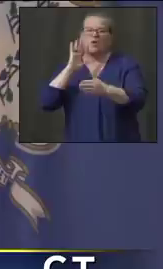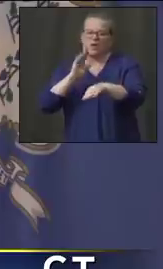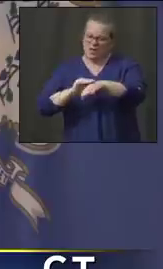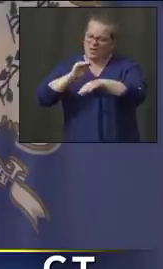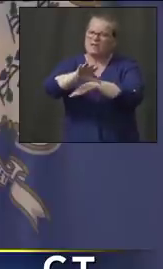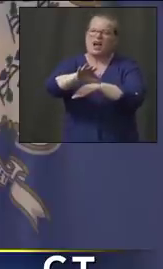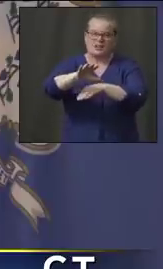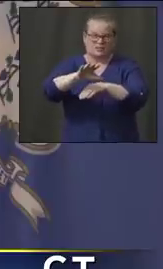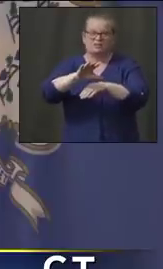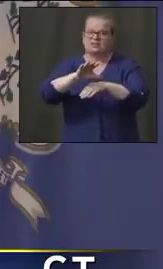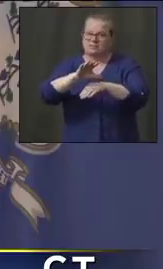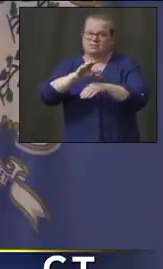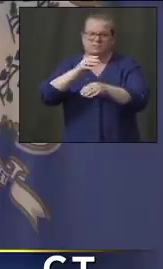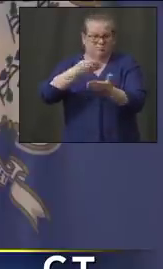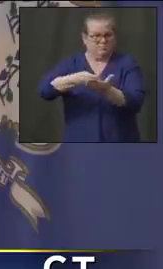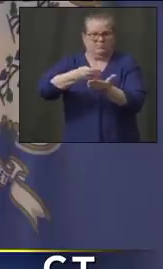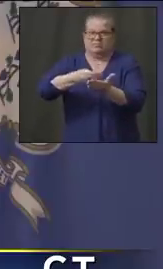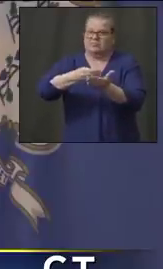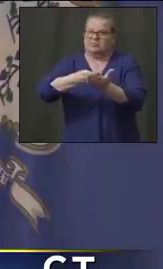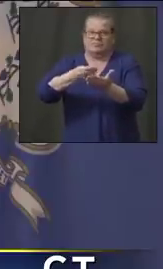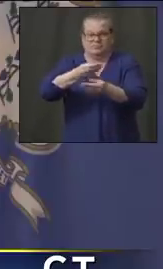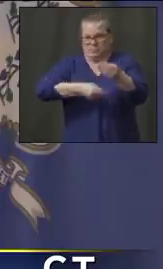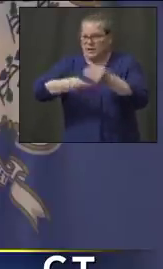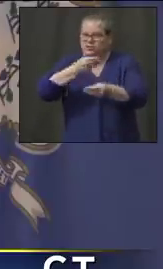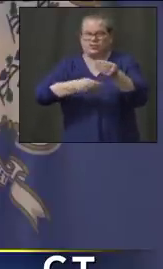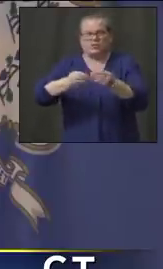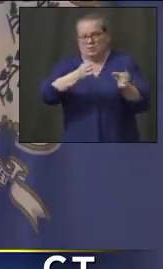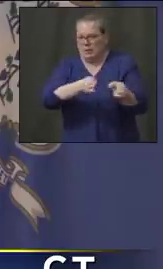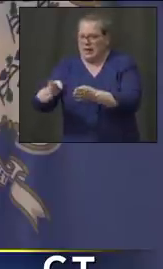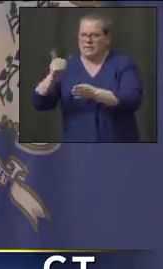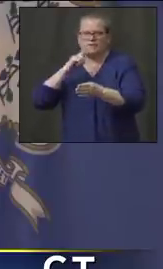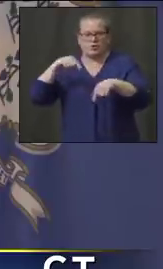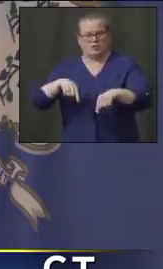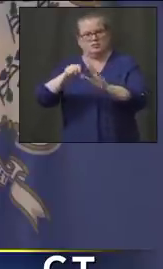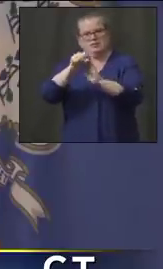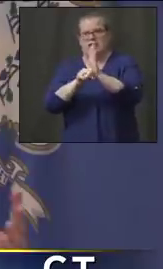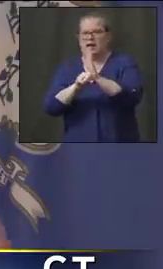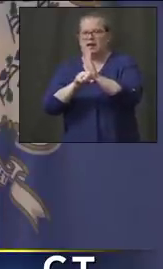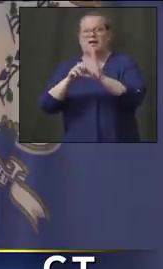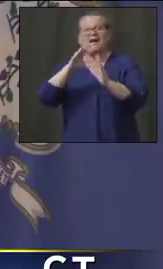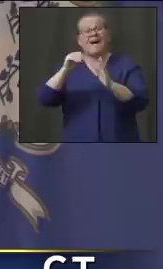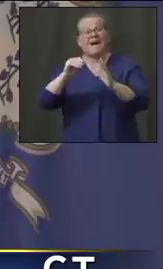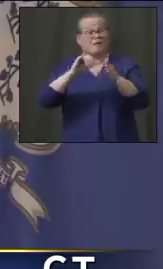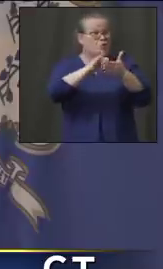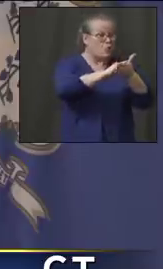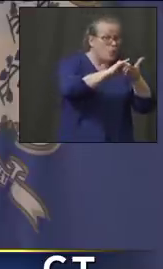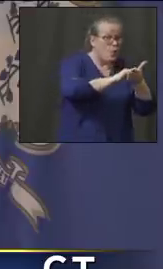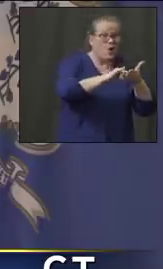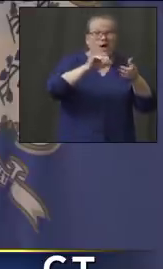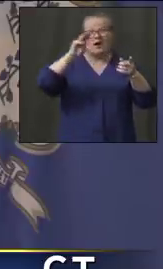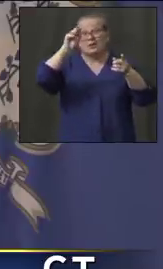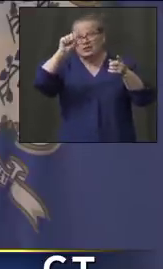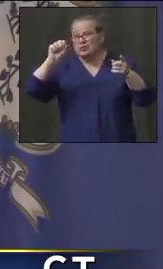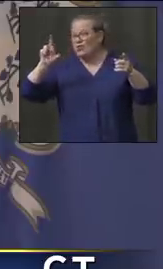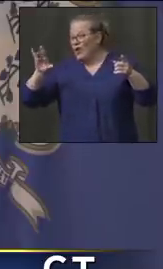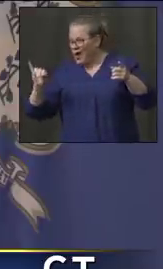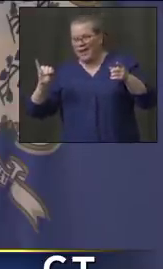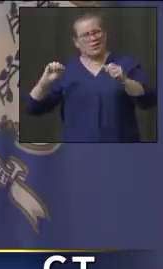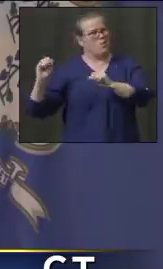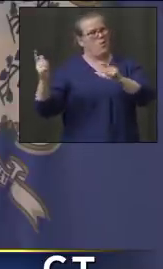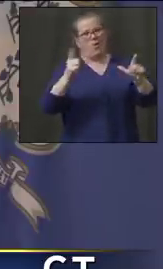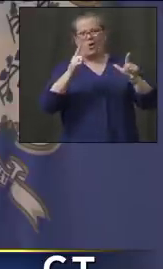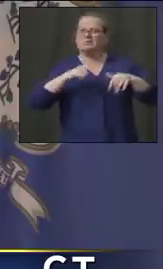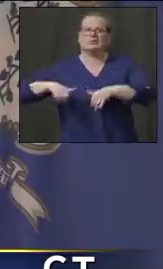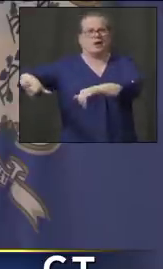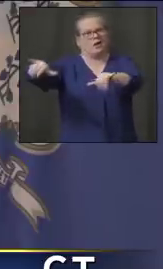our neighboring states pretty good as well. And Melissa and I will be here to talk about the entire budget and the consensus